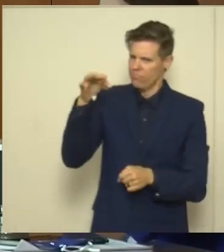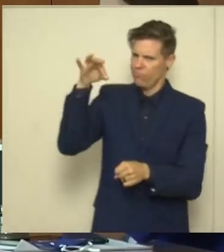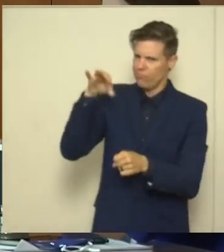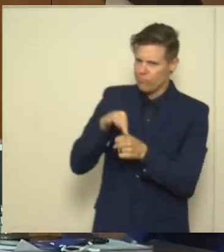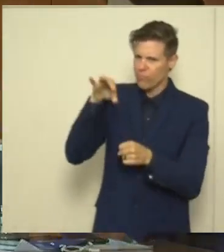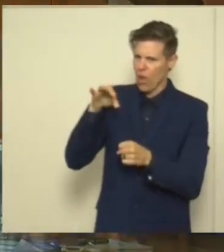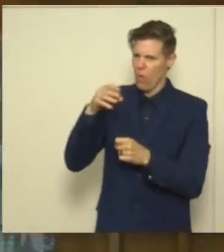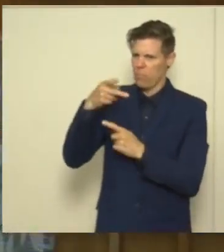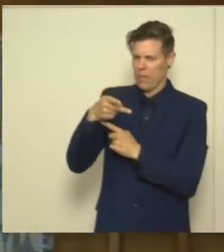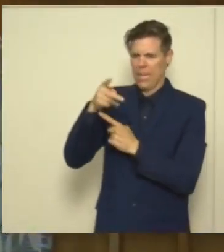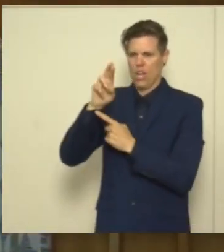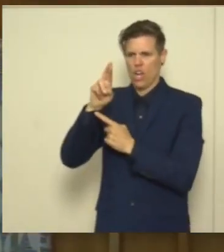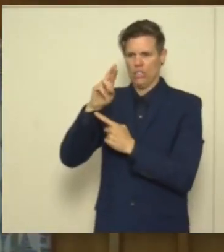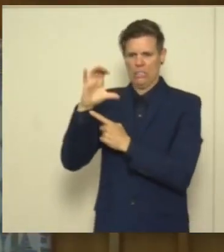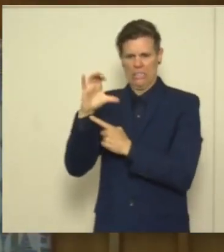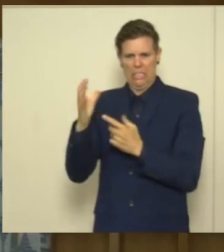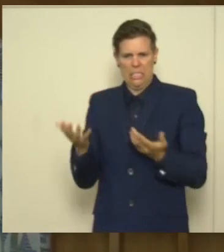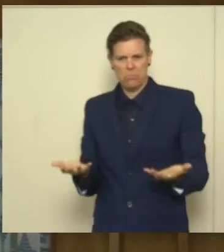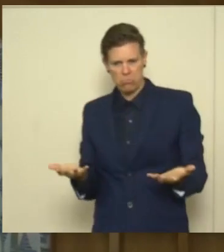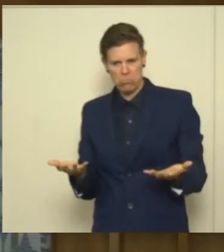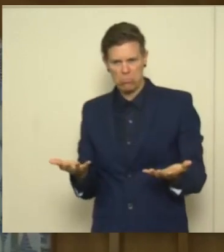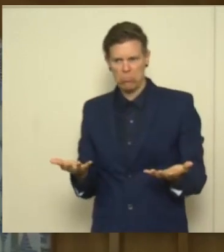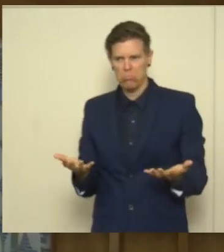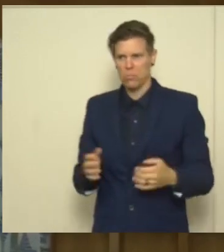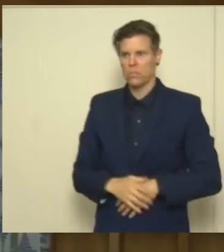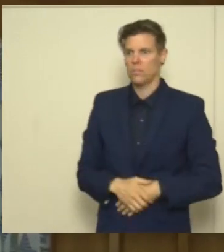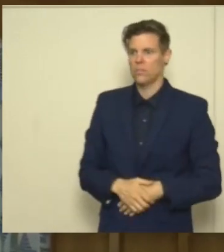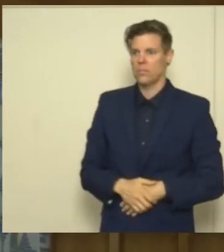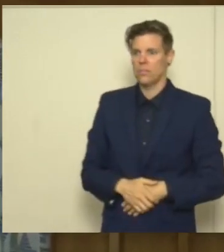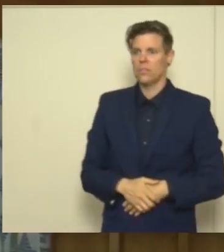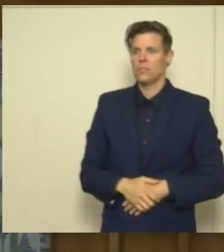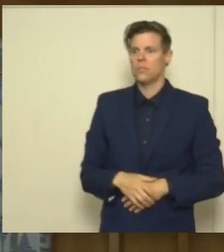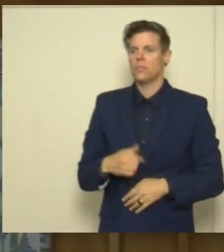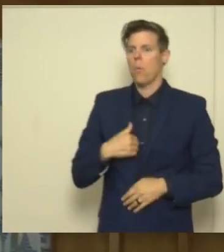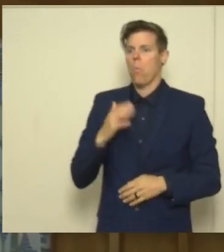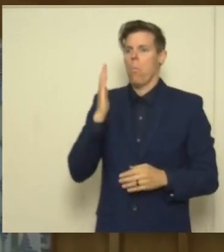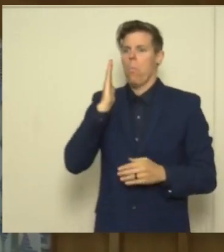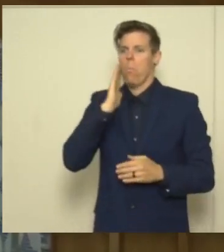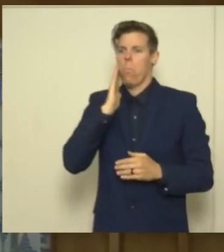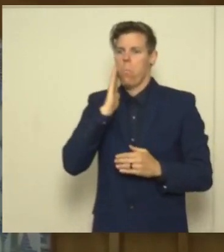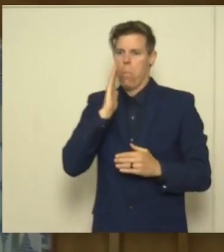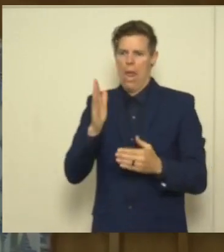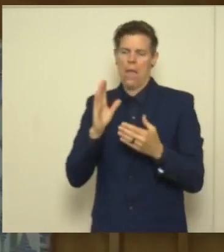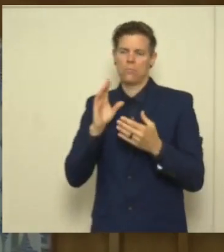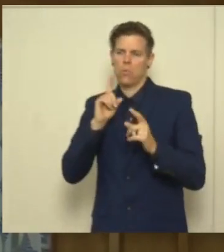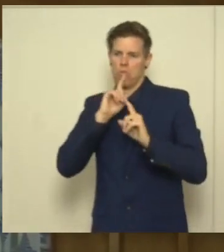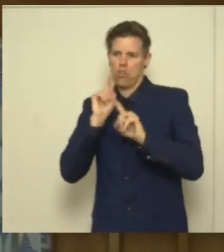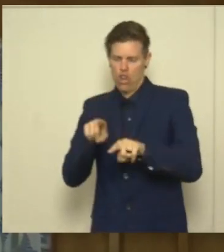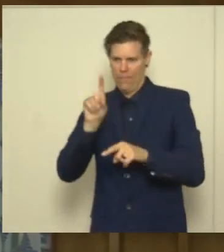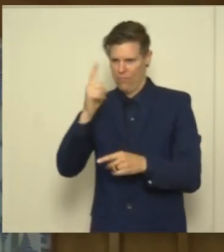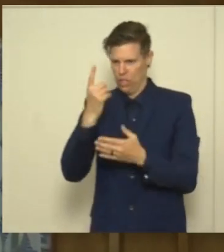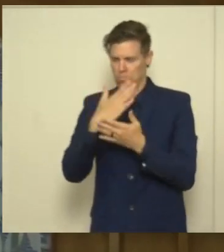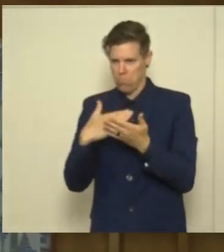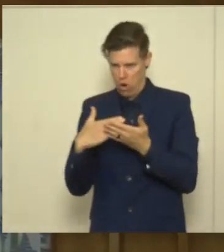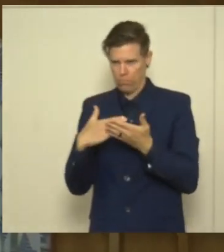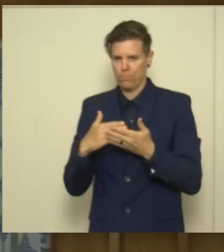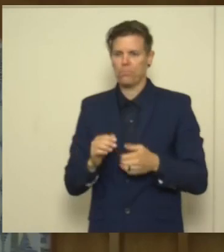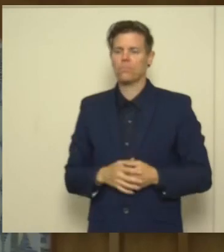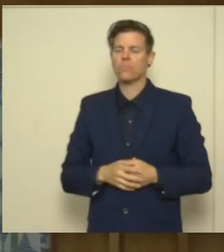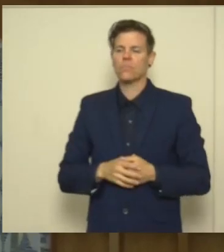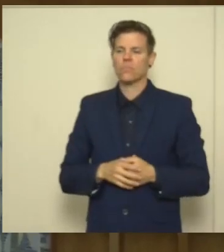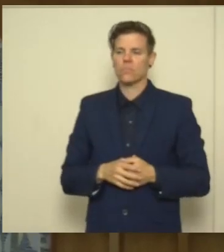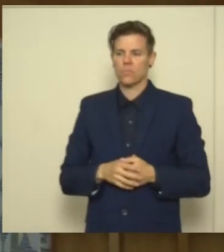Well, thank you, Morgan. I'll take the stab at the first question. So there has been a change, as you pointed